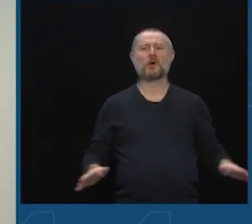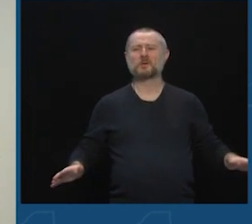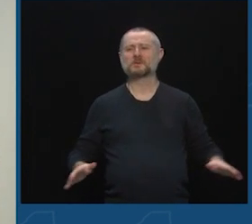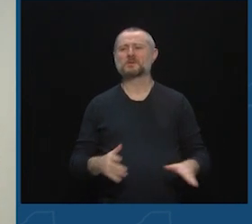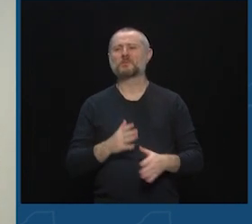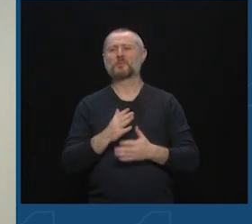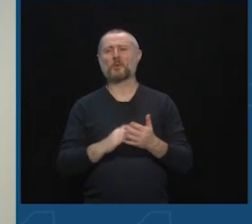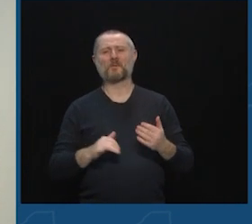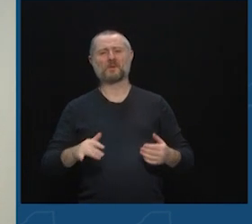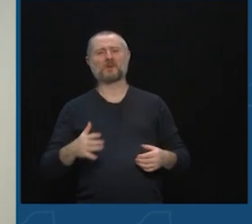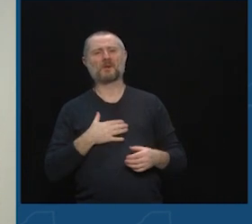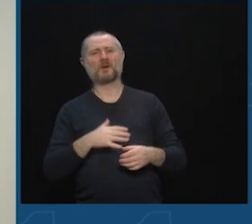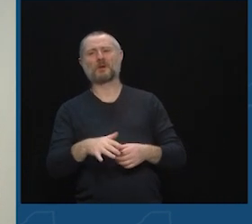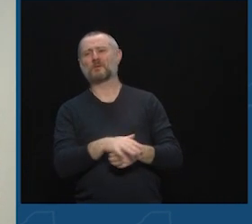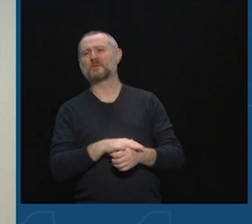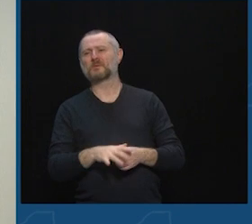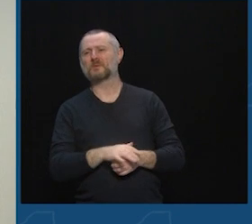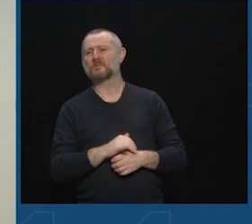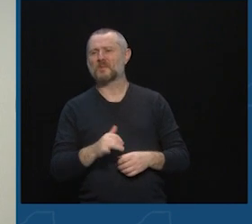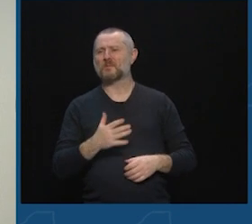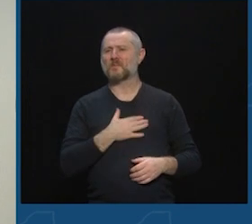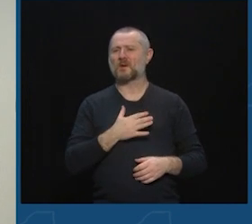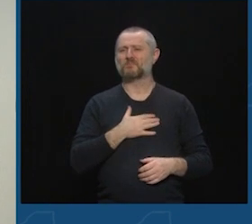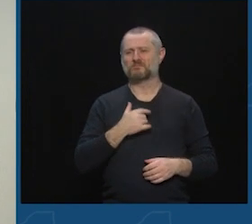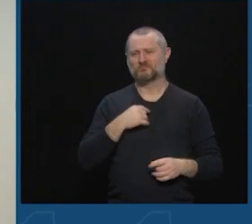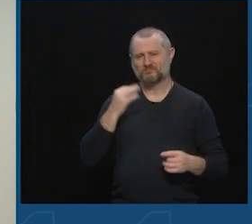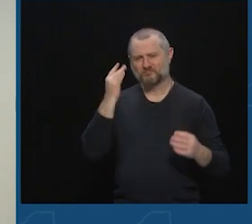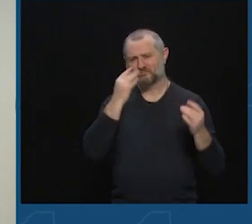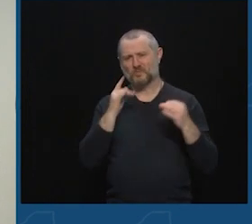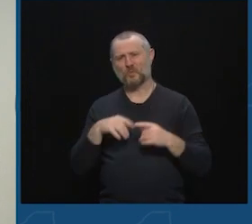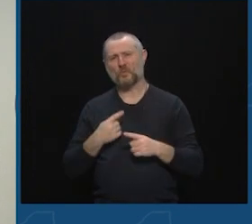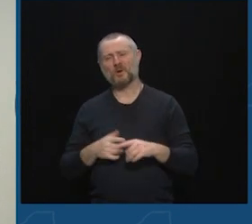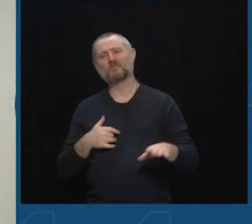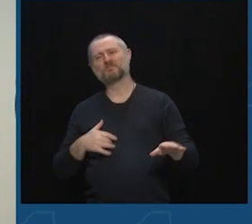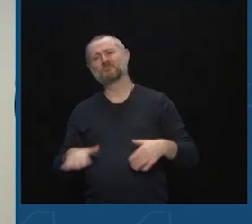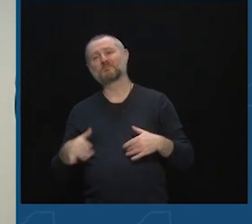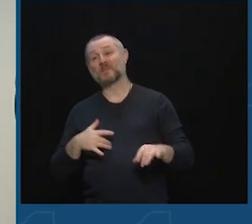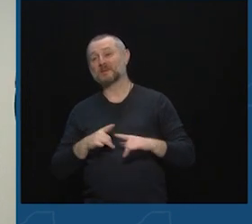too. So those are some of the thoughts I had as we toured the road, but also gratitude